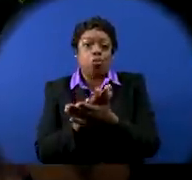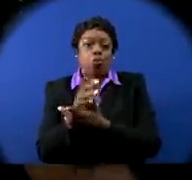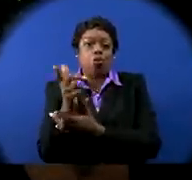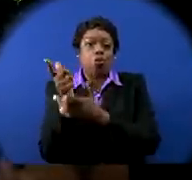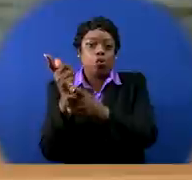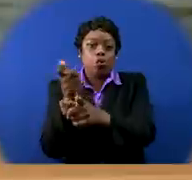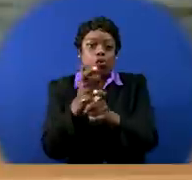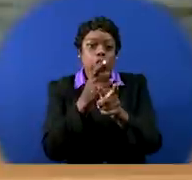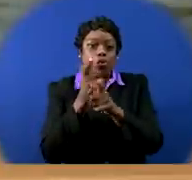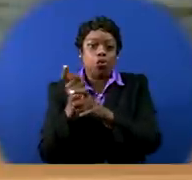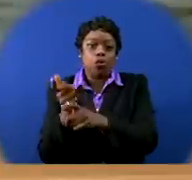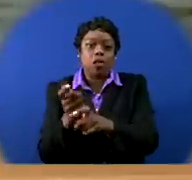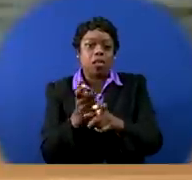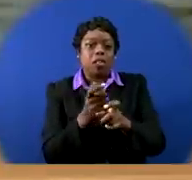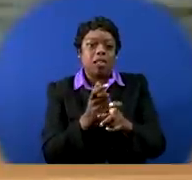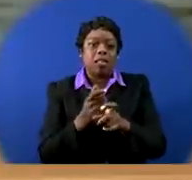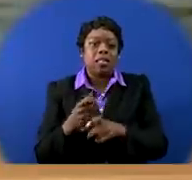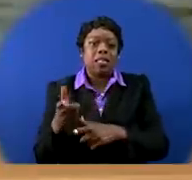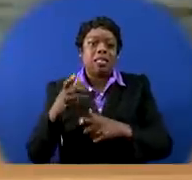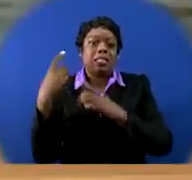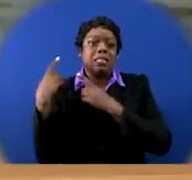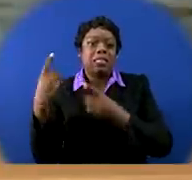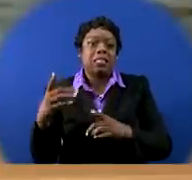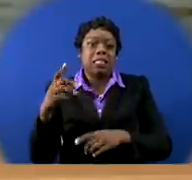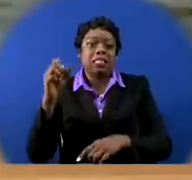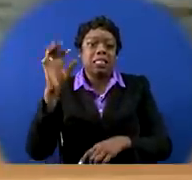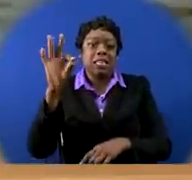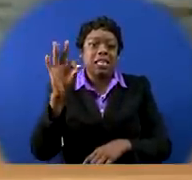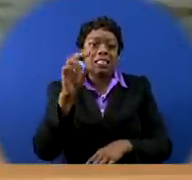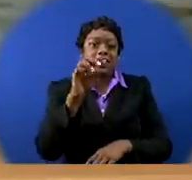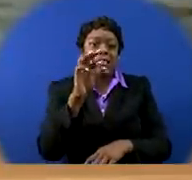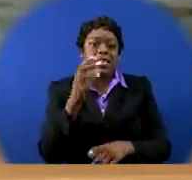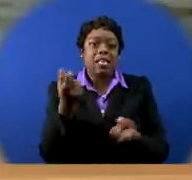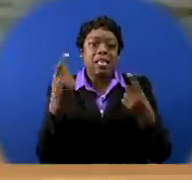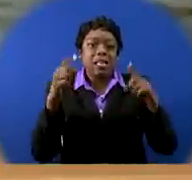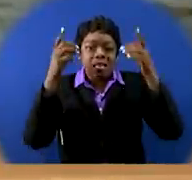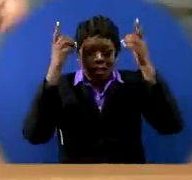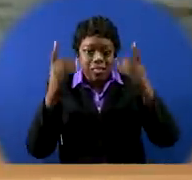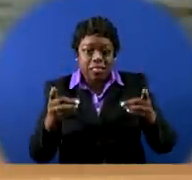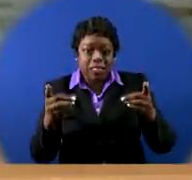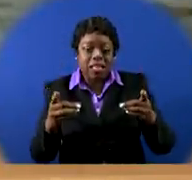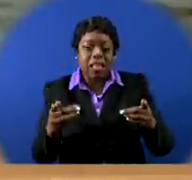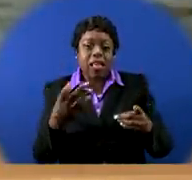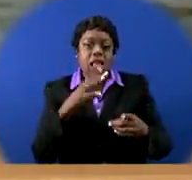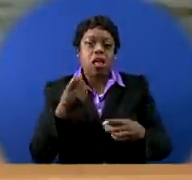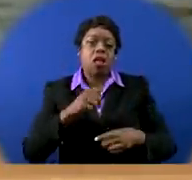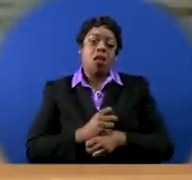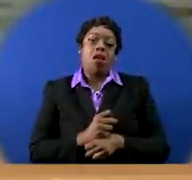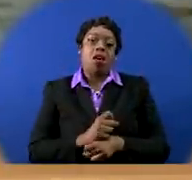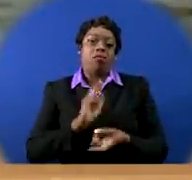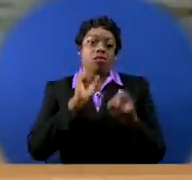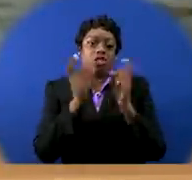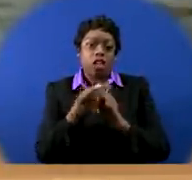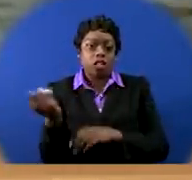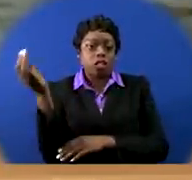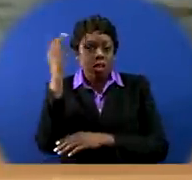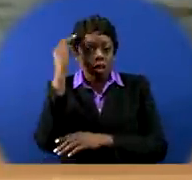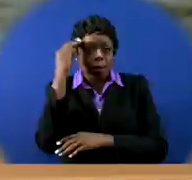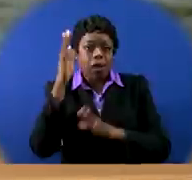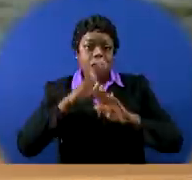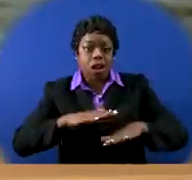1999. When in the world we going to make up our minds that our babies are more important than our rifles?